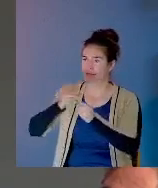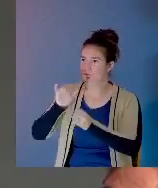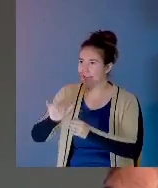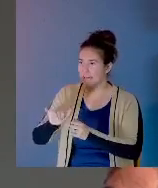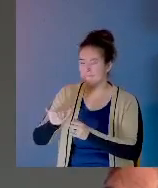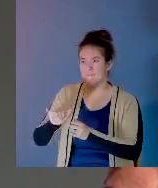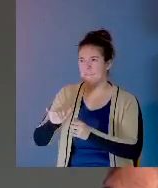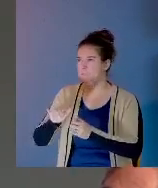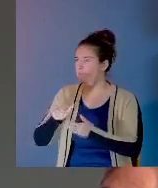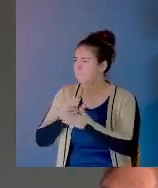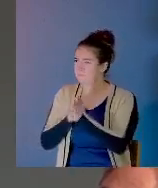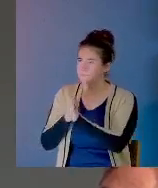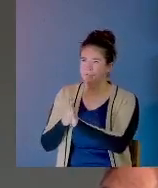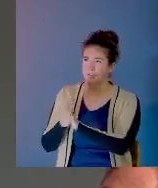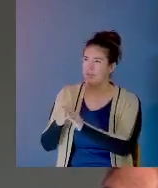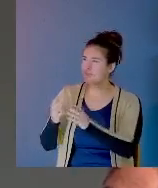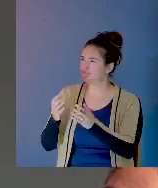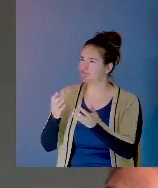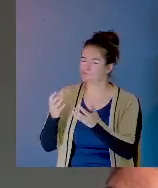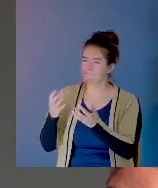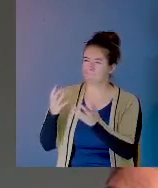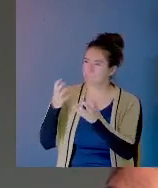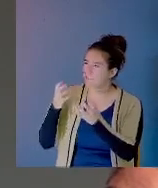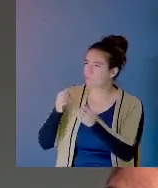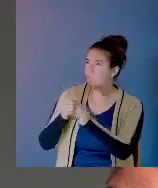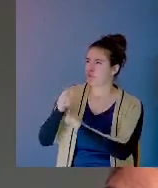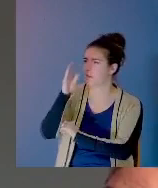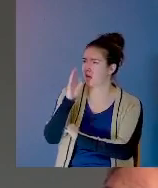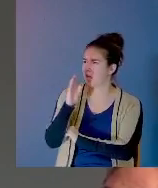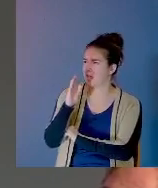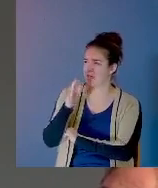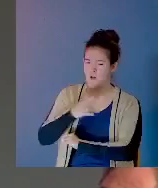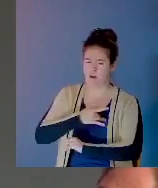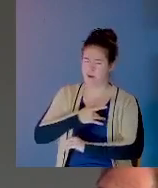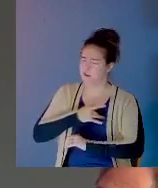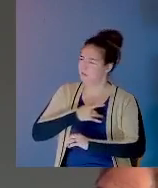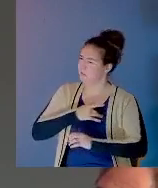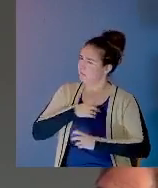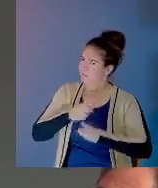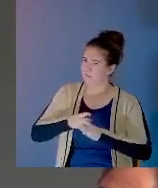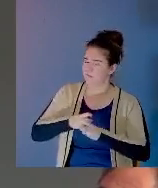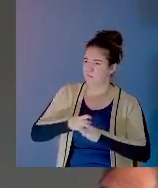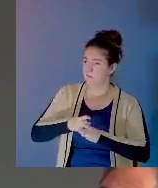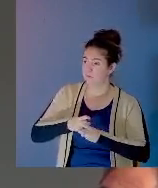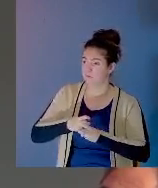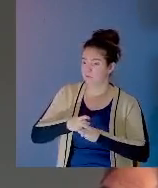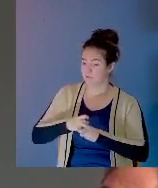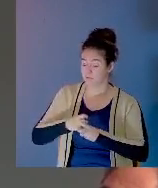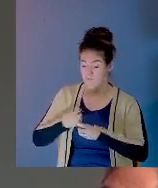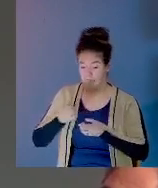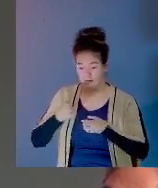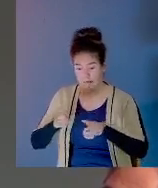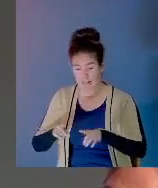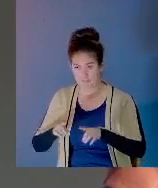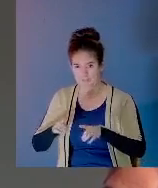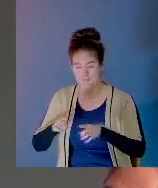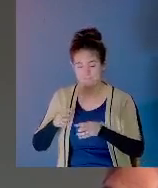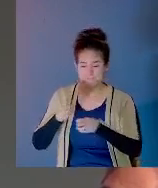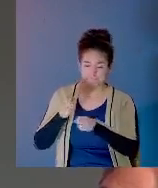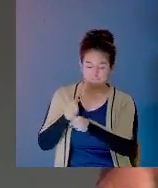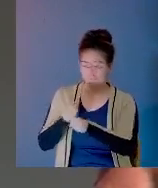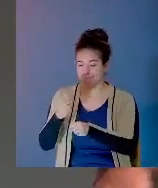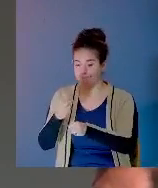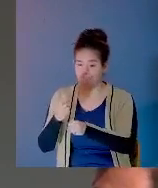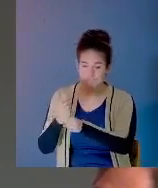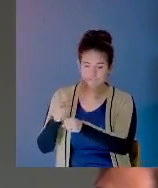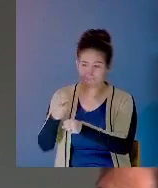heart. And then we fast forward a few years, and there were some really cool people. Some of you might know